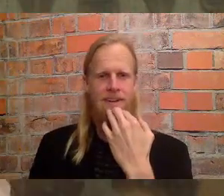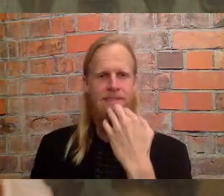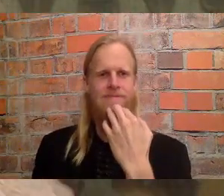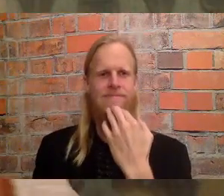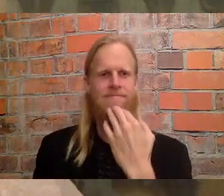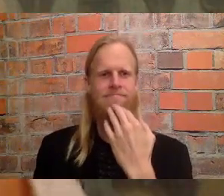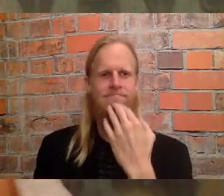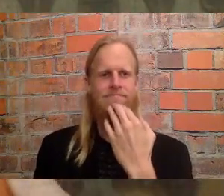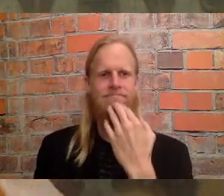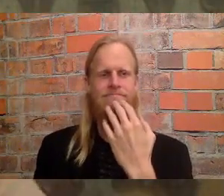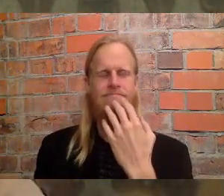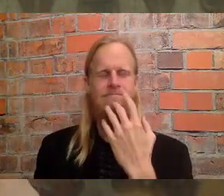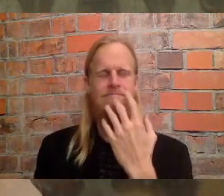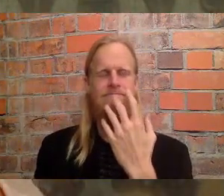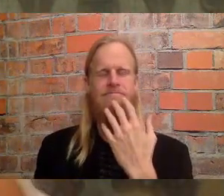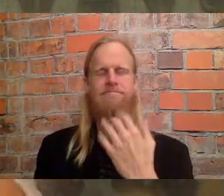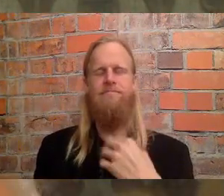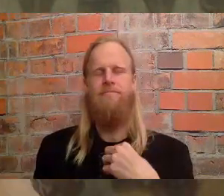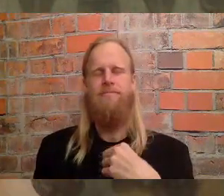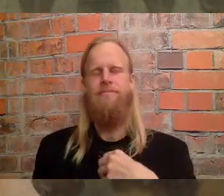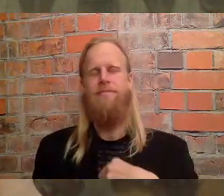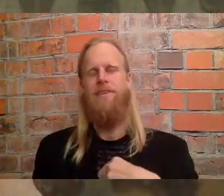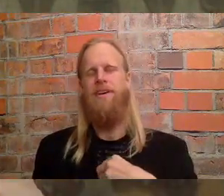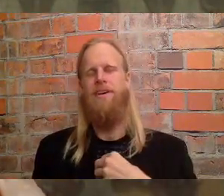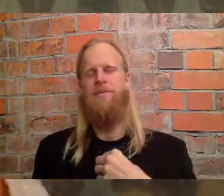chest. What else am I afraid will happen?